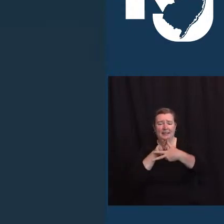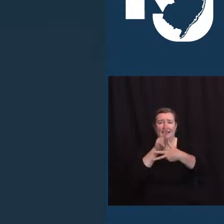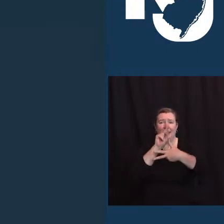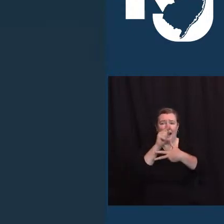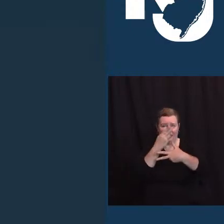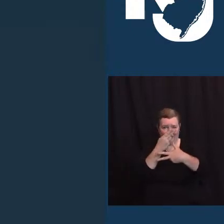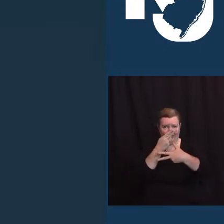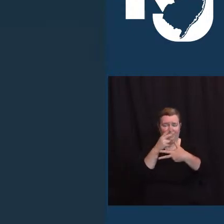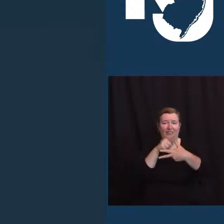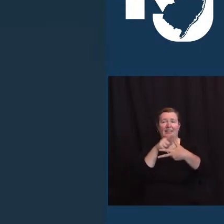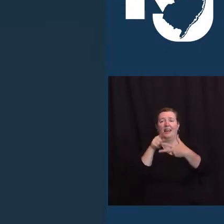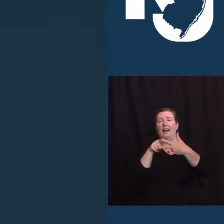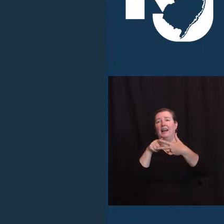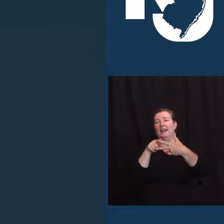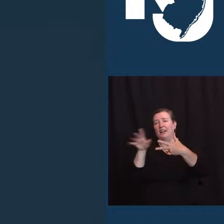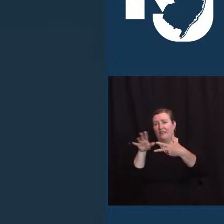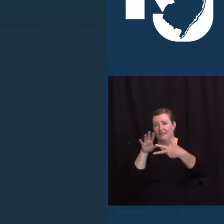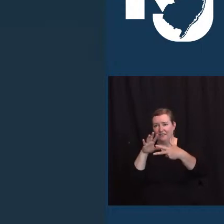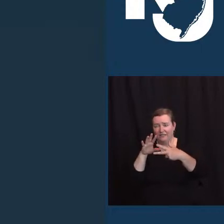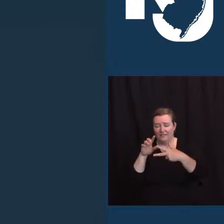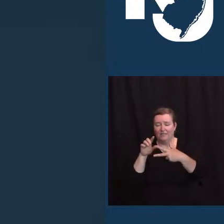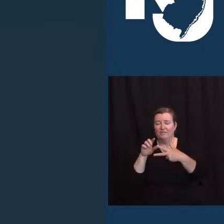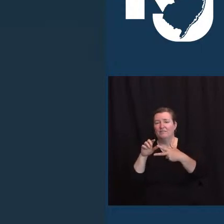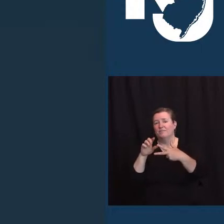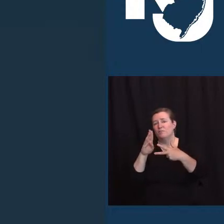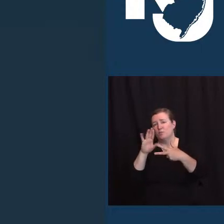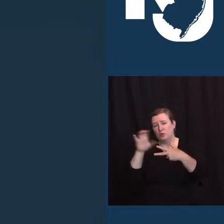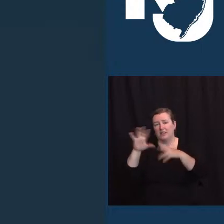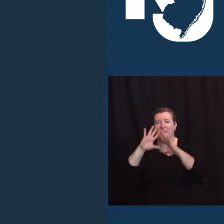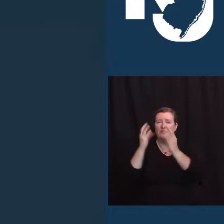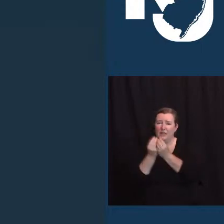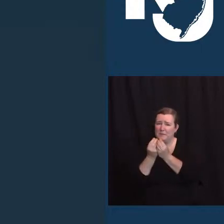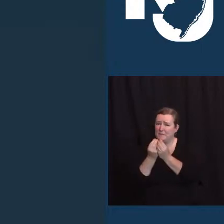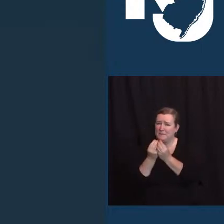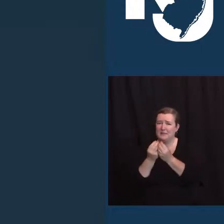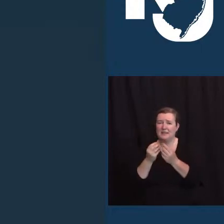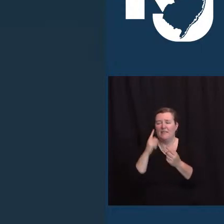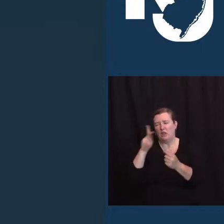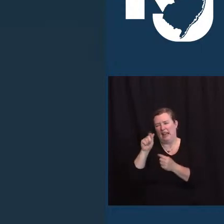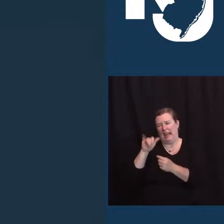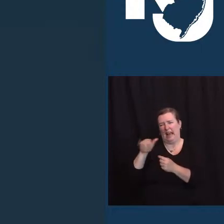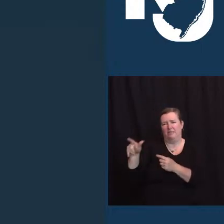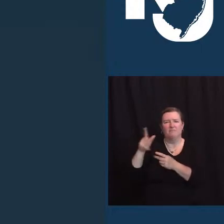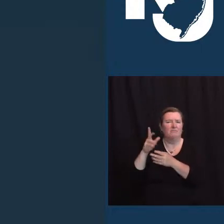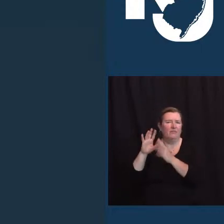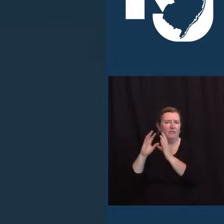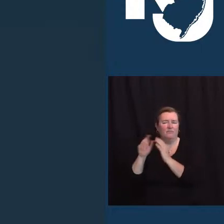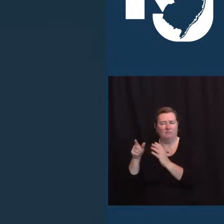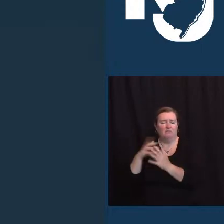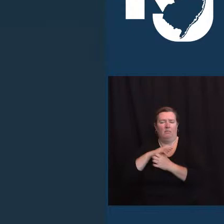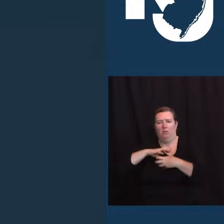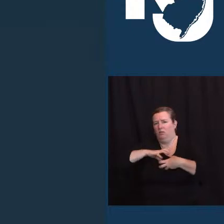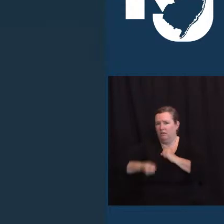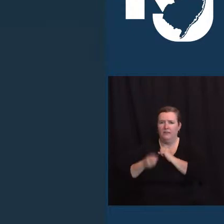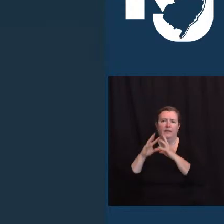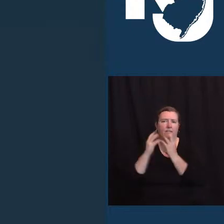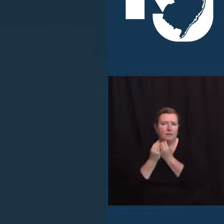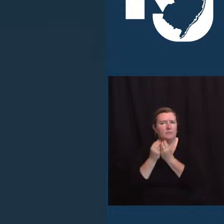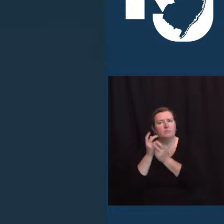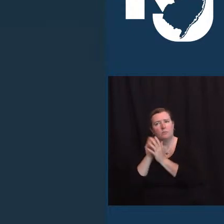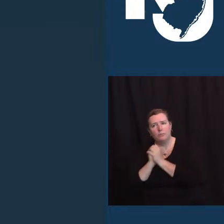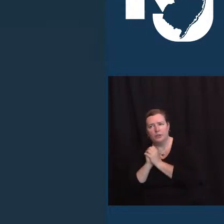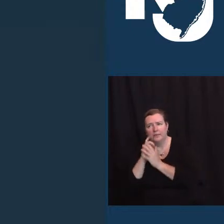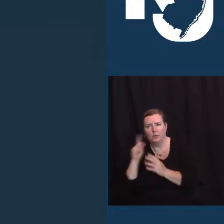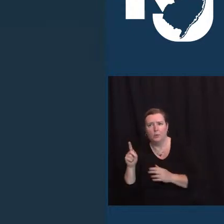ago, and her family in your prayers as they continue to recover from both the loss of 2 beloved family members, but in Kay's